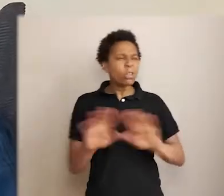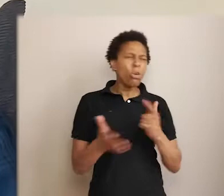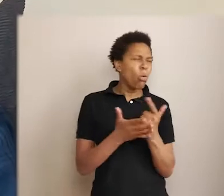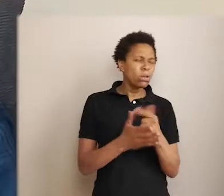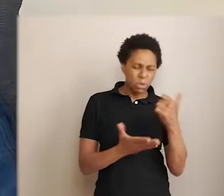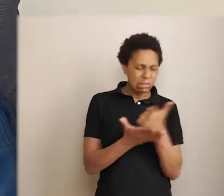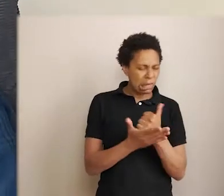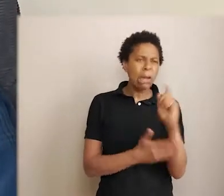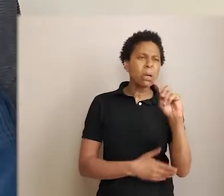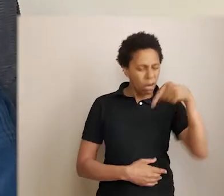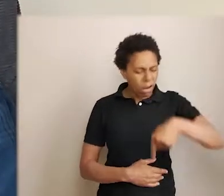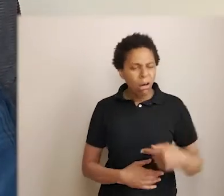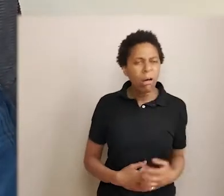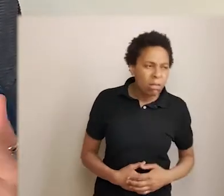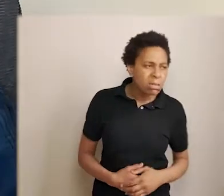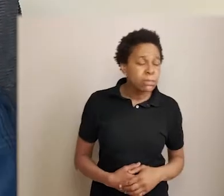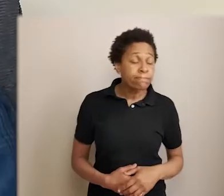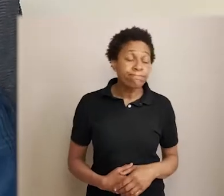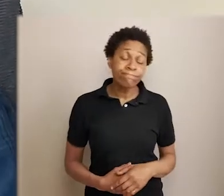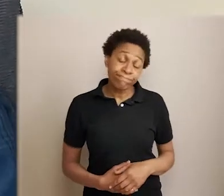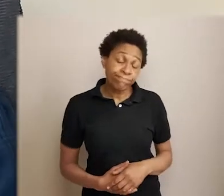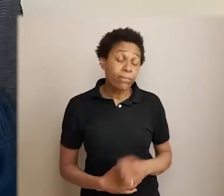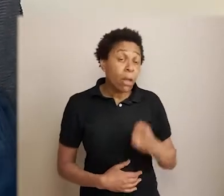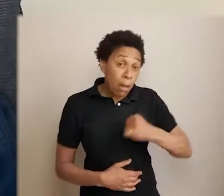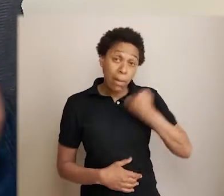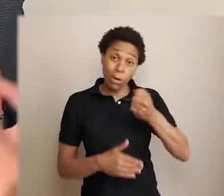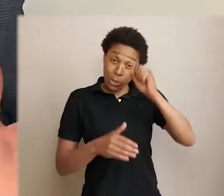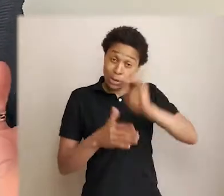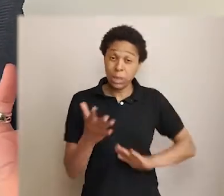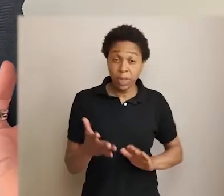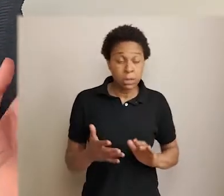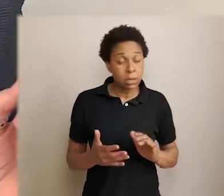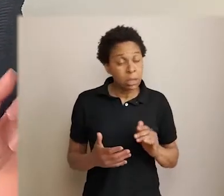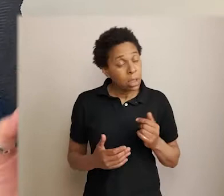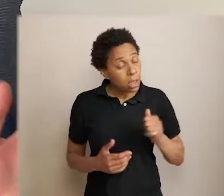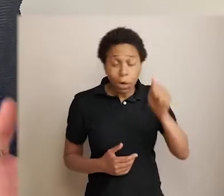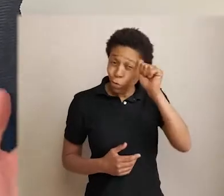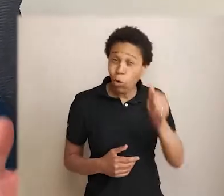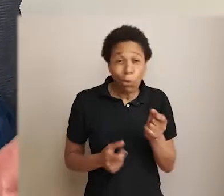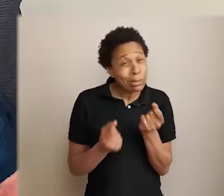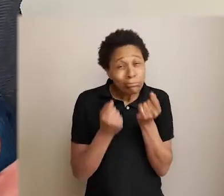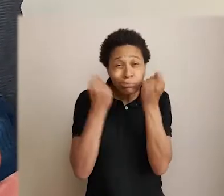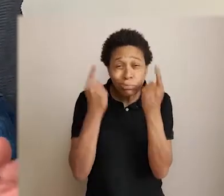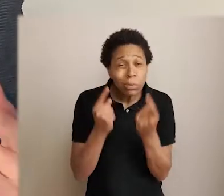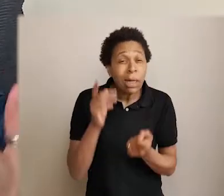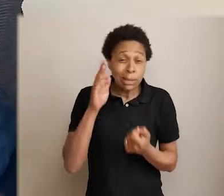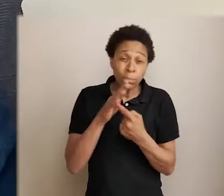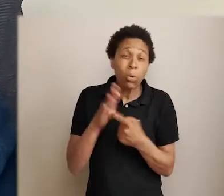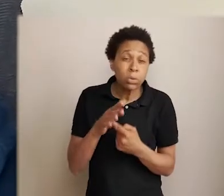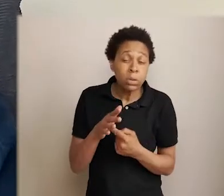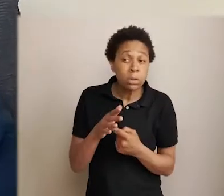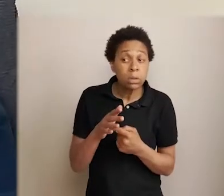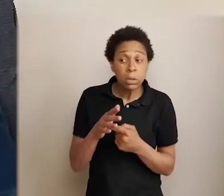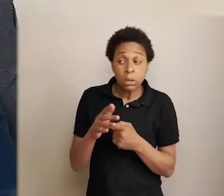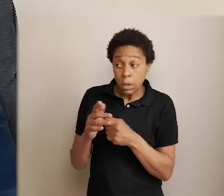way. From my own experience, I know how important it is to find other LGBT people and support